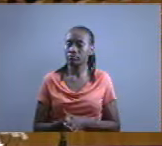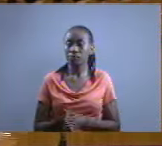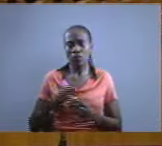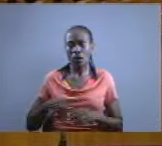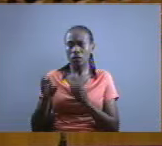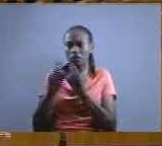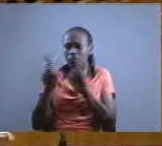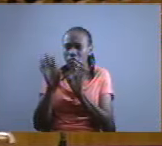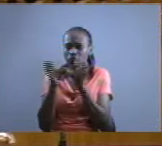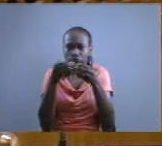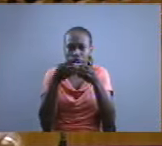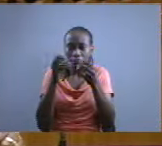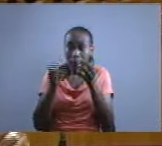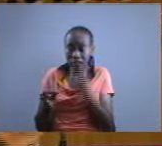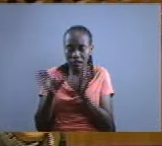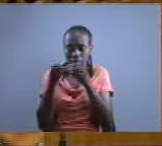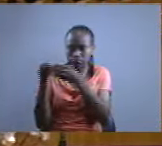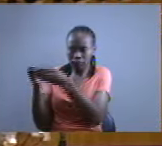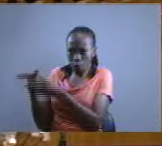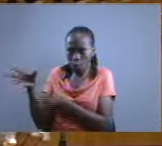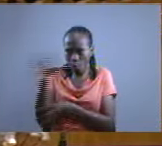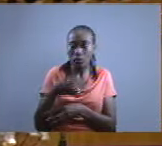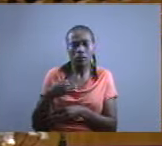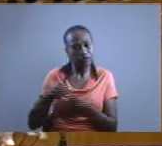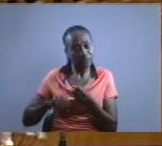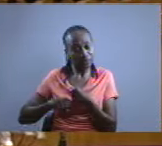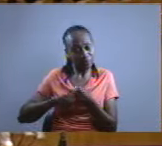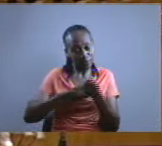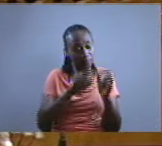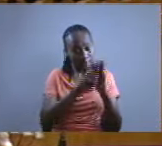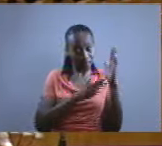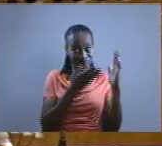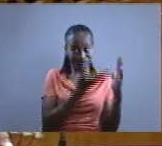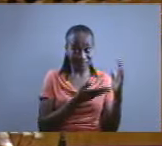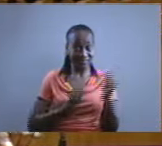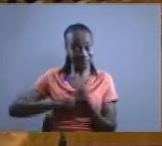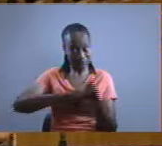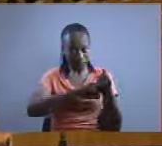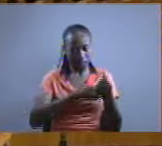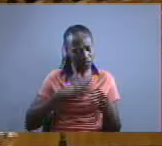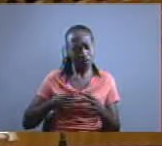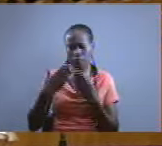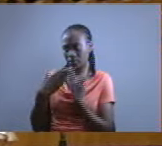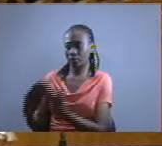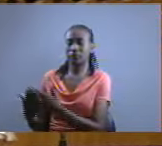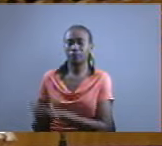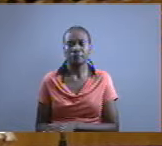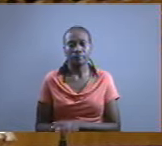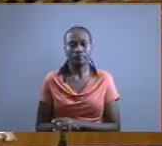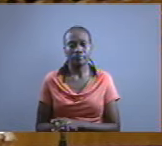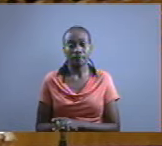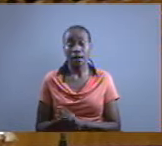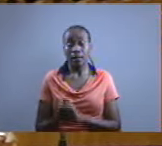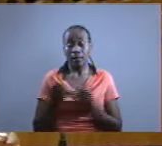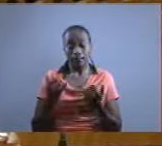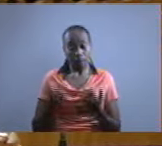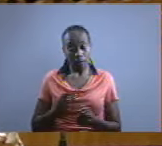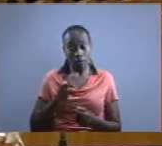parties who have supported this bill. And that is the confirmation that